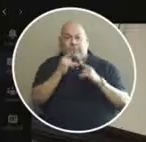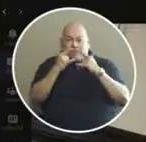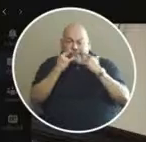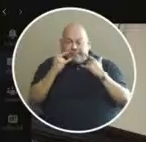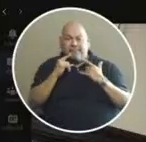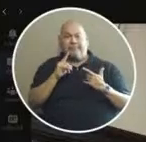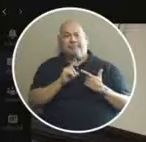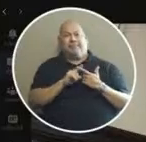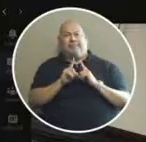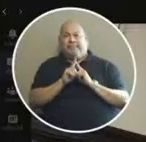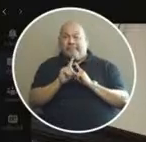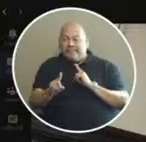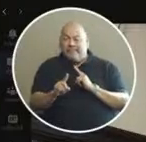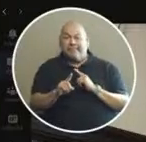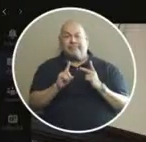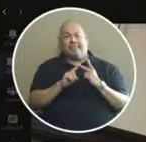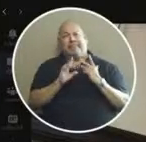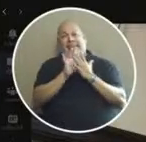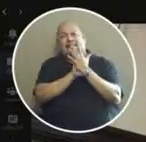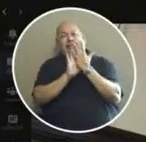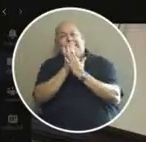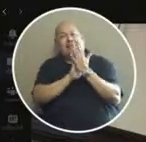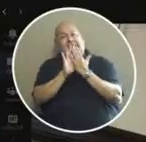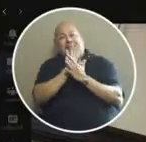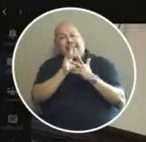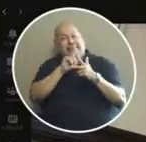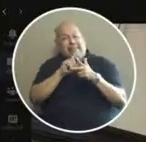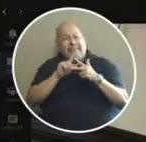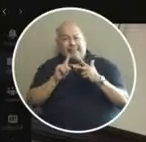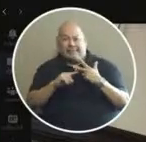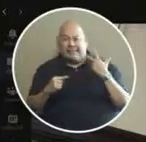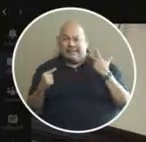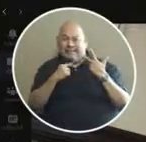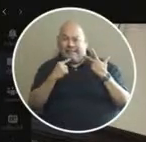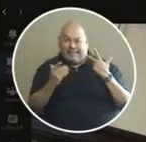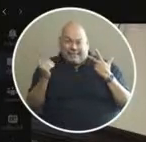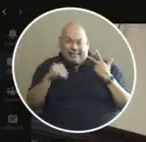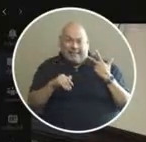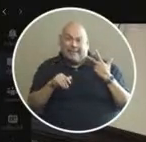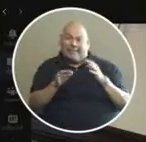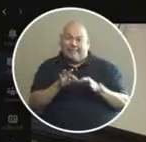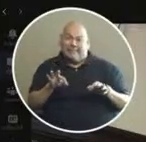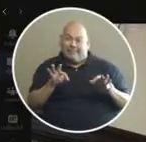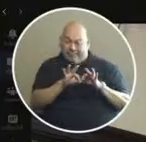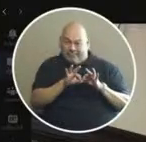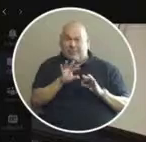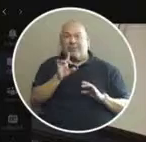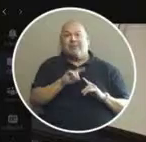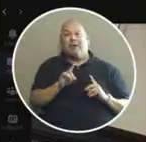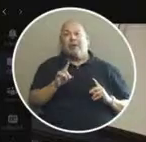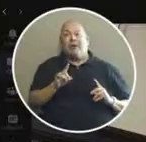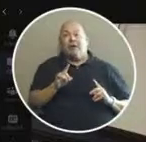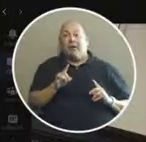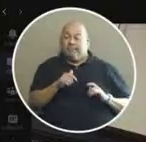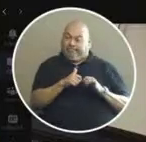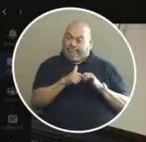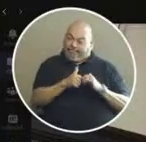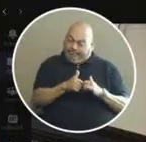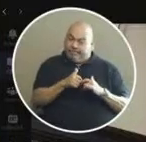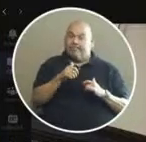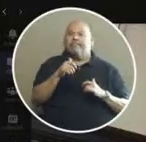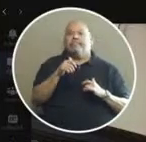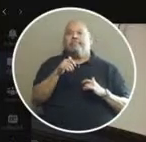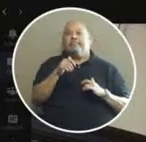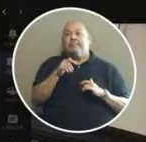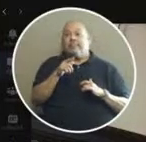coverings and have social distancing and wash your hands. That's the main thing. But no, if you go by the strict letter of